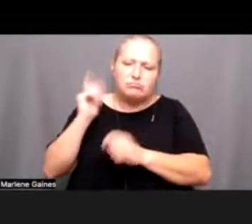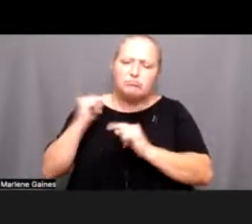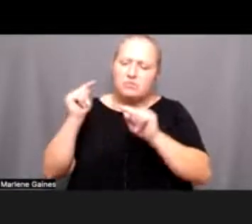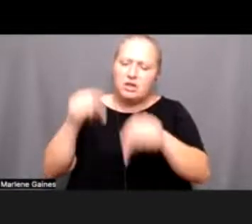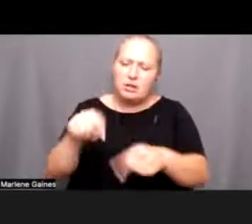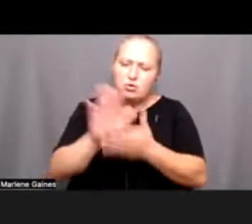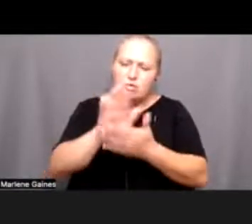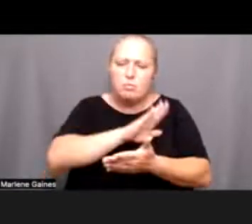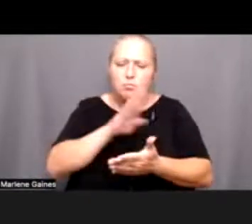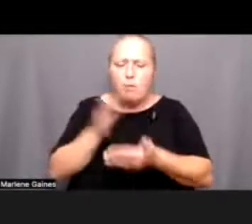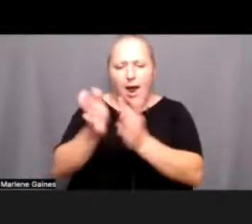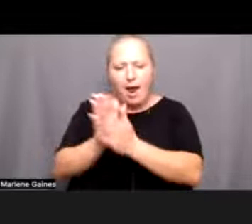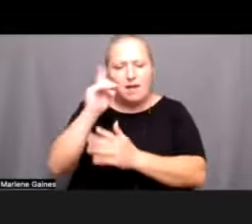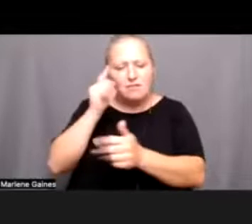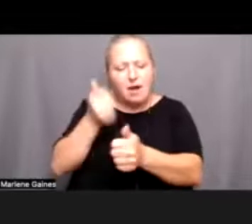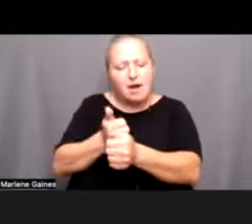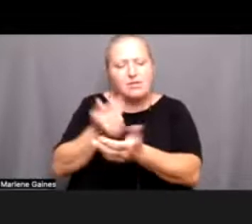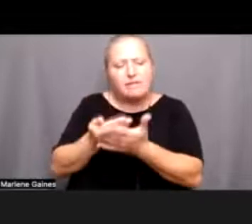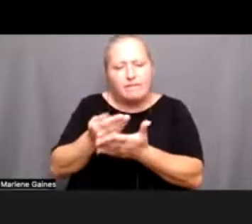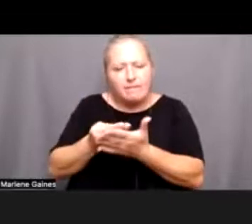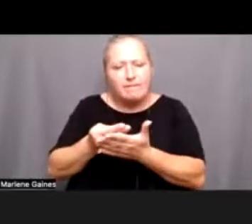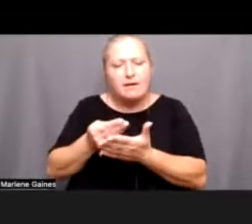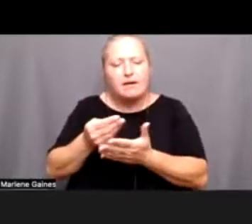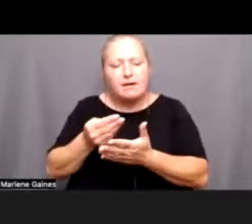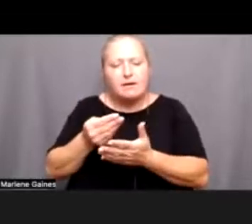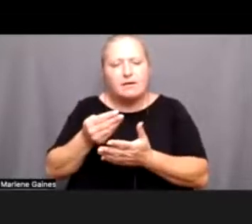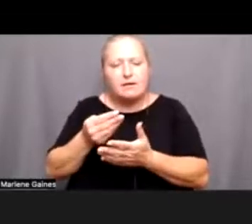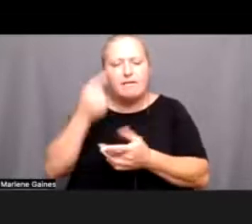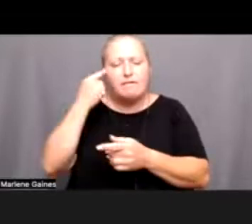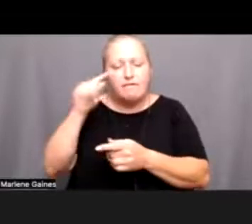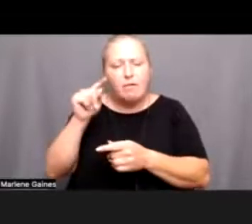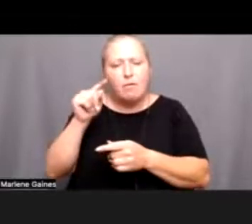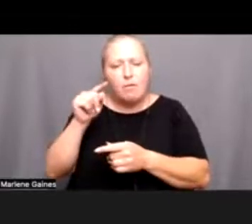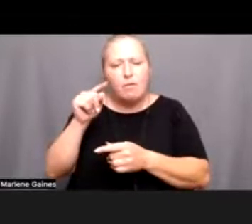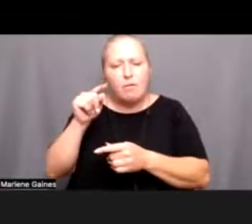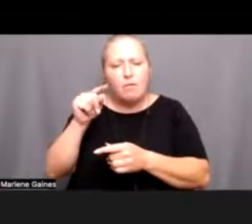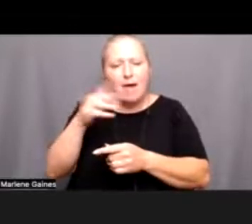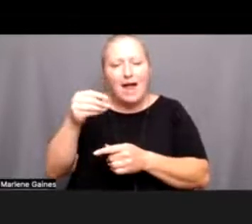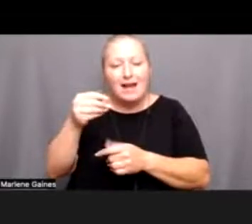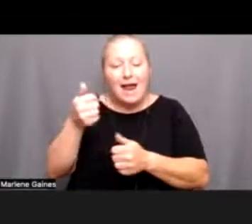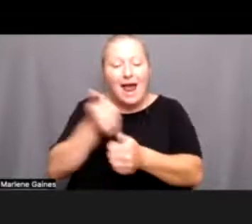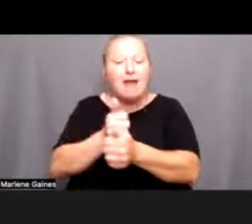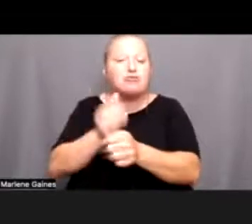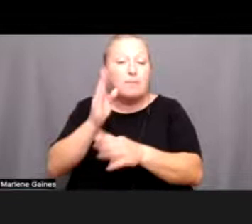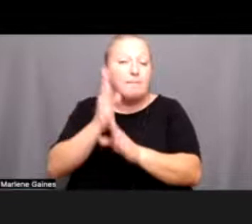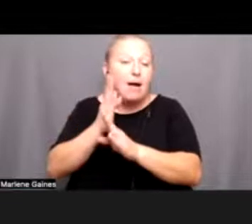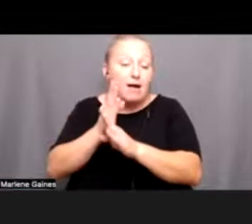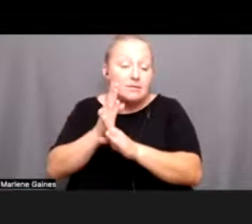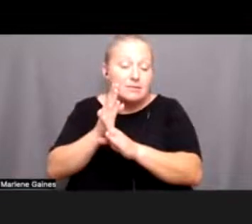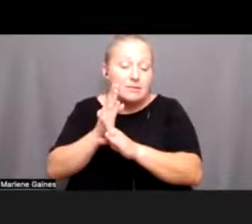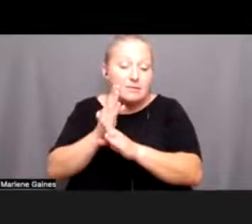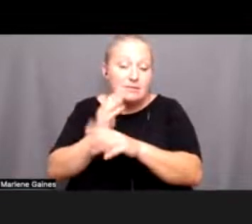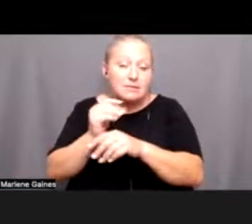board and asked for some extra funds, some funds for an extra bus